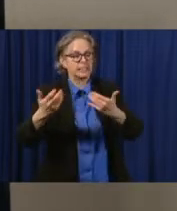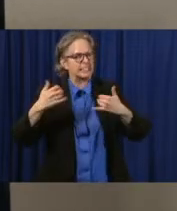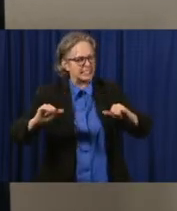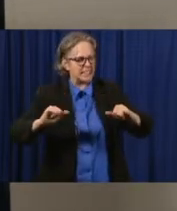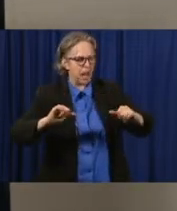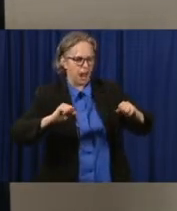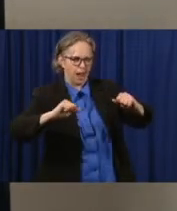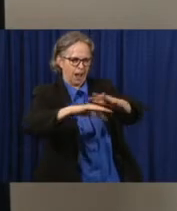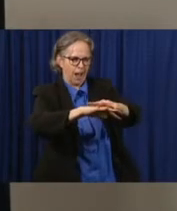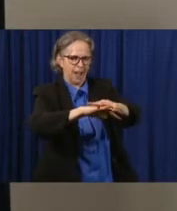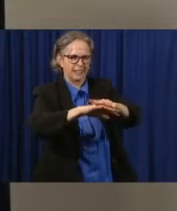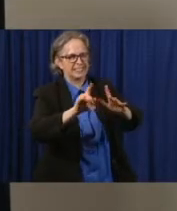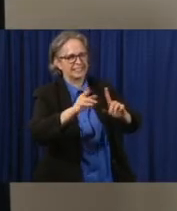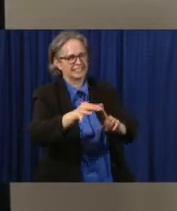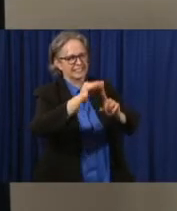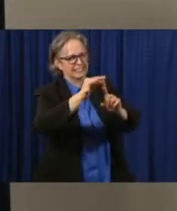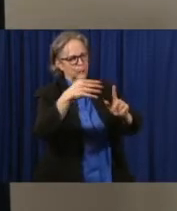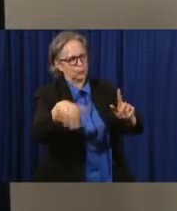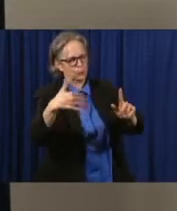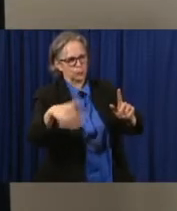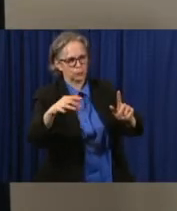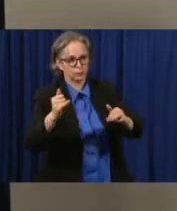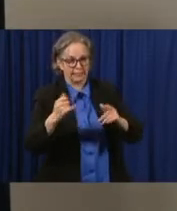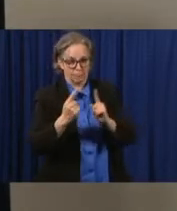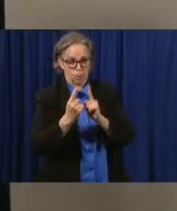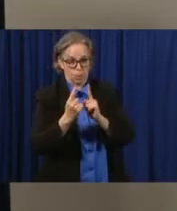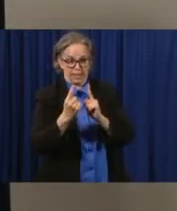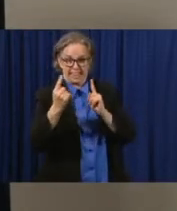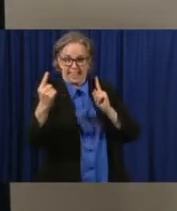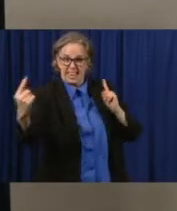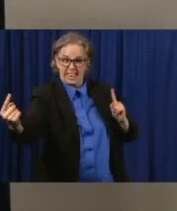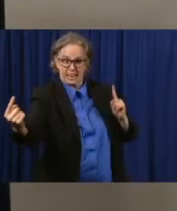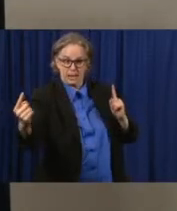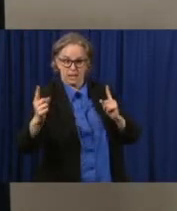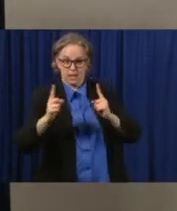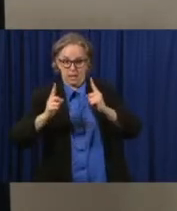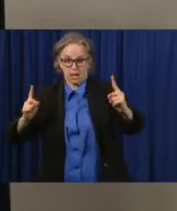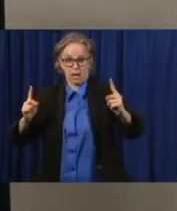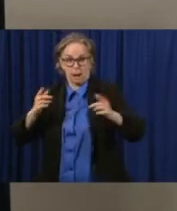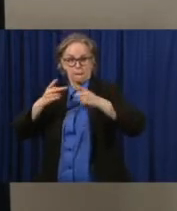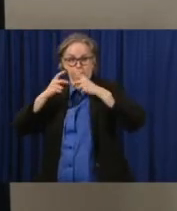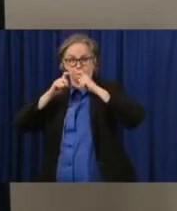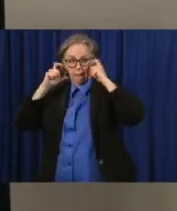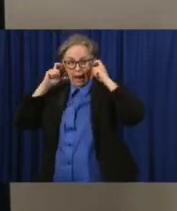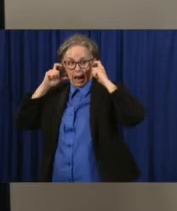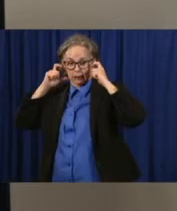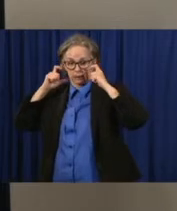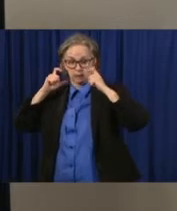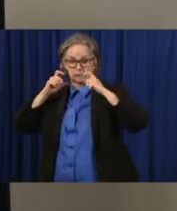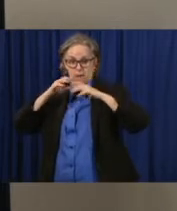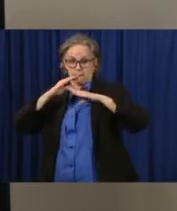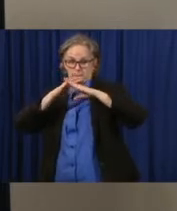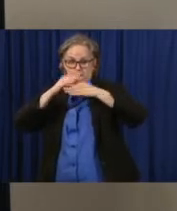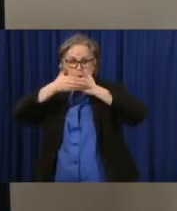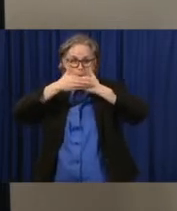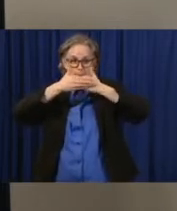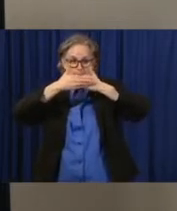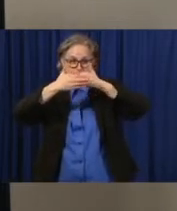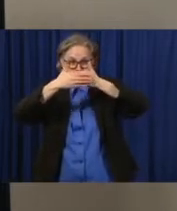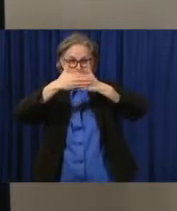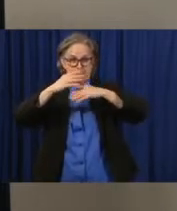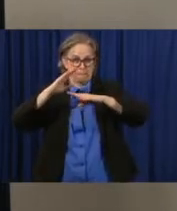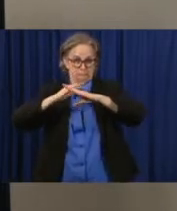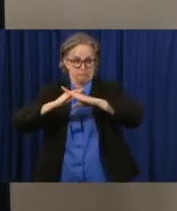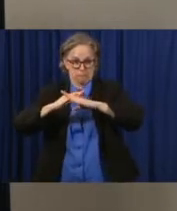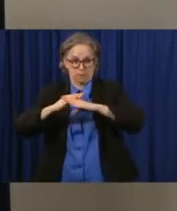when we can keep the social distance, when we can wear the mask as a barrier, we really help keep this disease